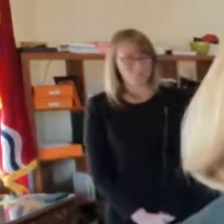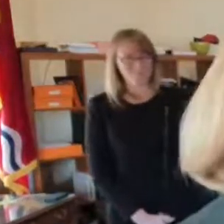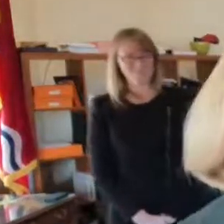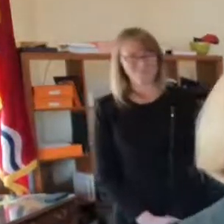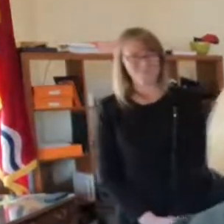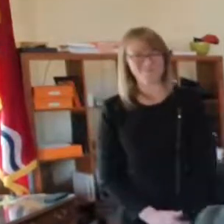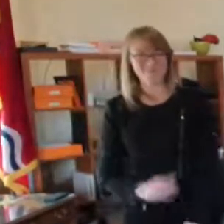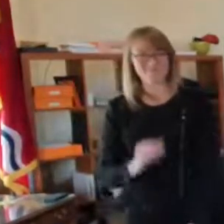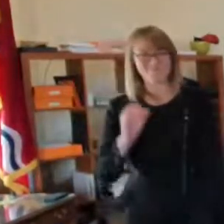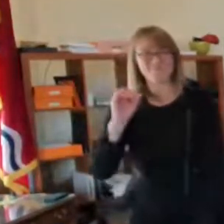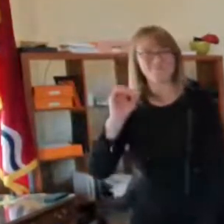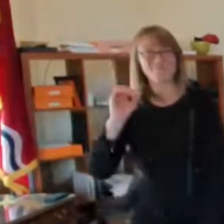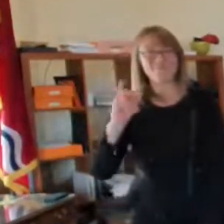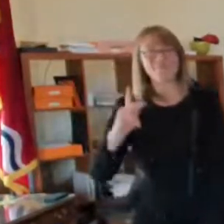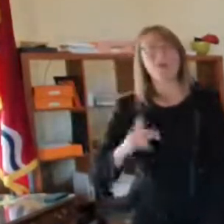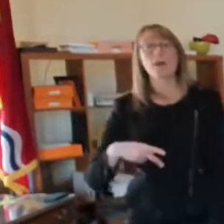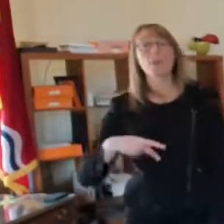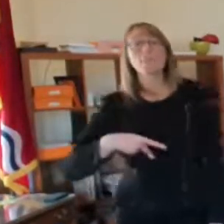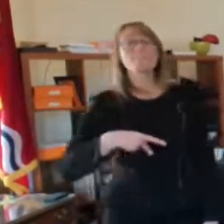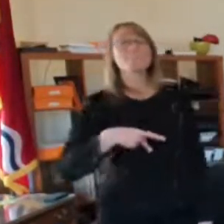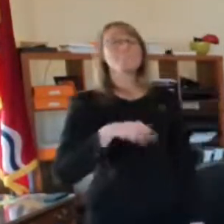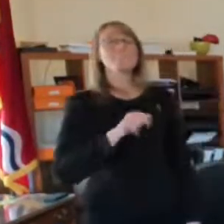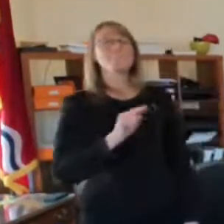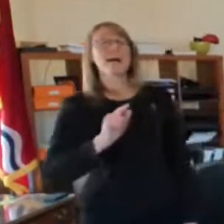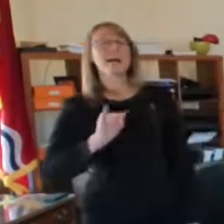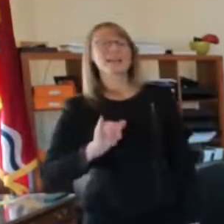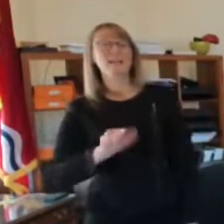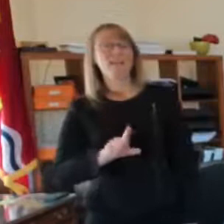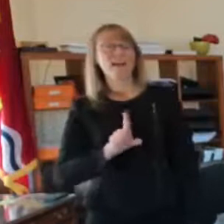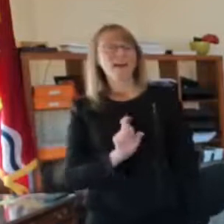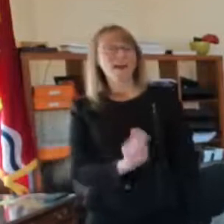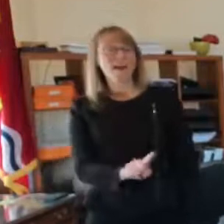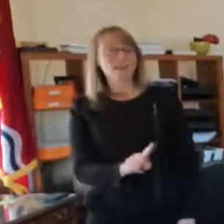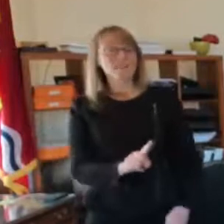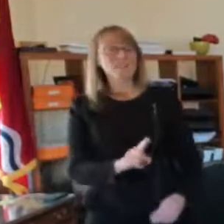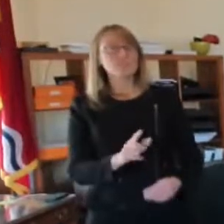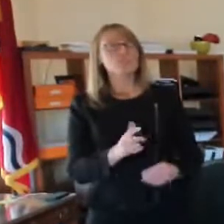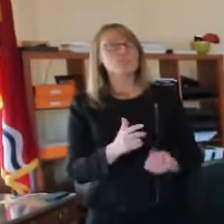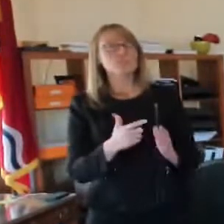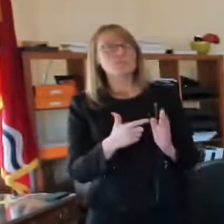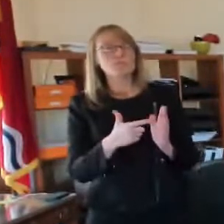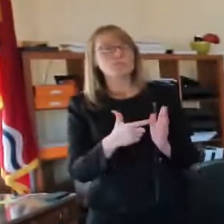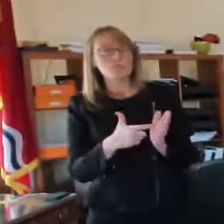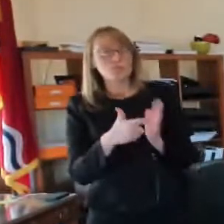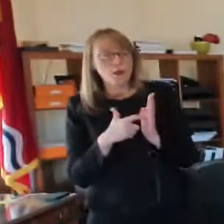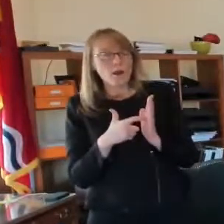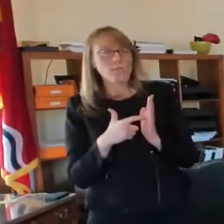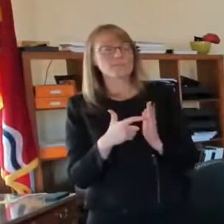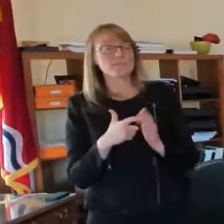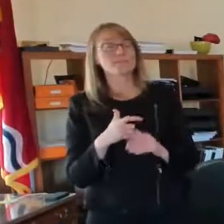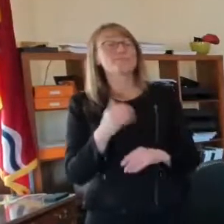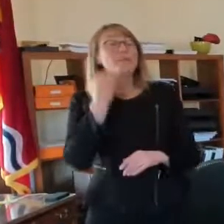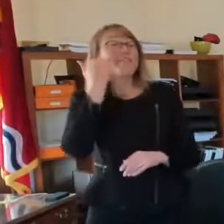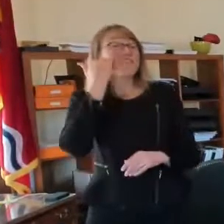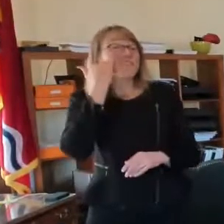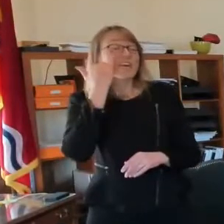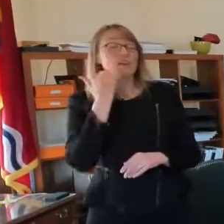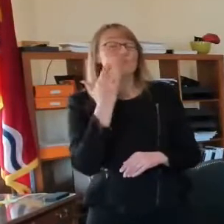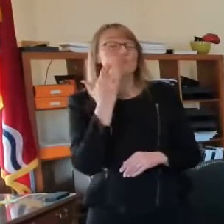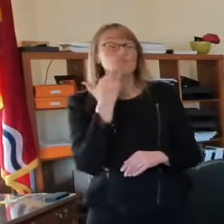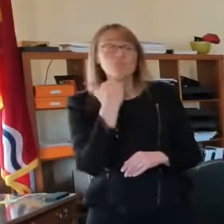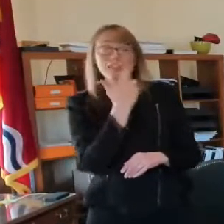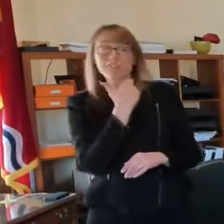Okay. Sorry. Patty had a question about requirements for restaurants and businesses. If they have a positive case of a staffer or one's traced there,